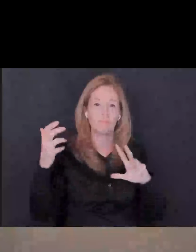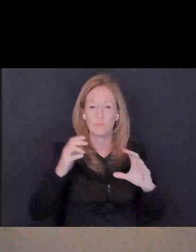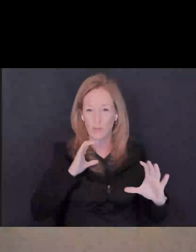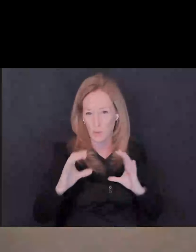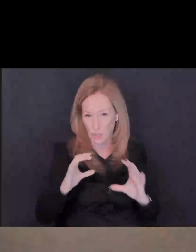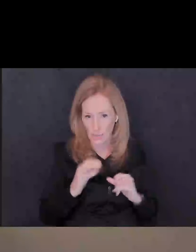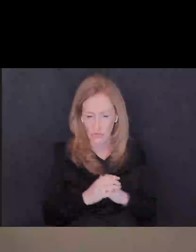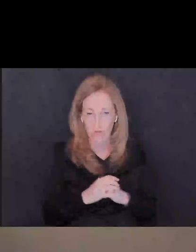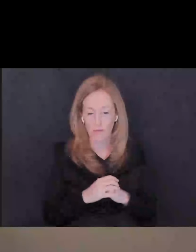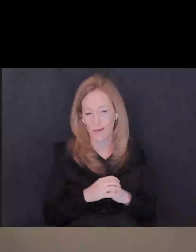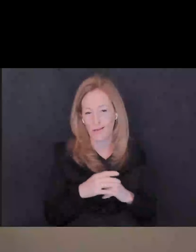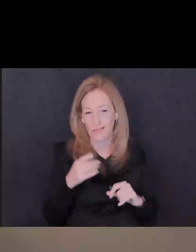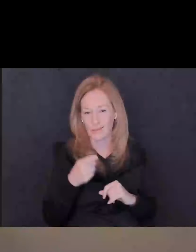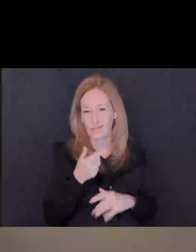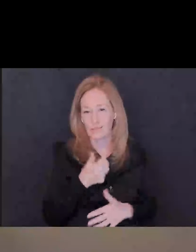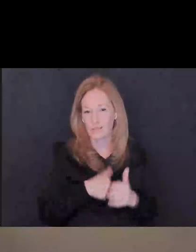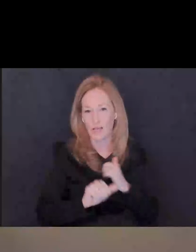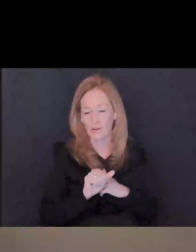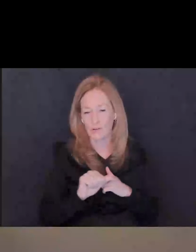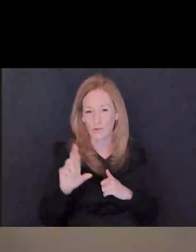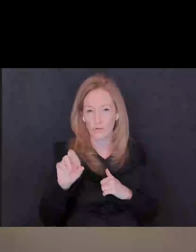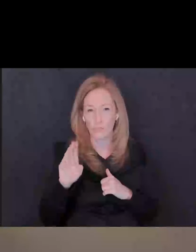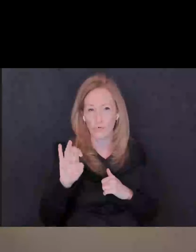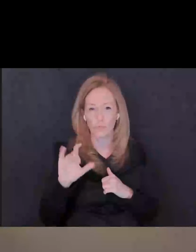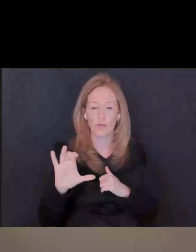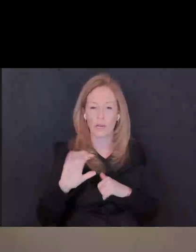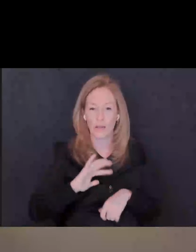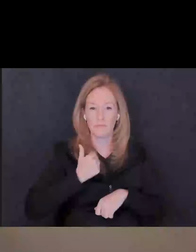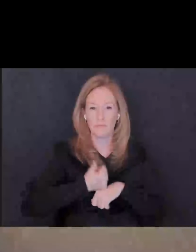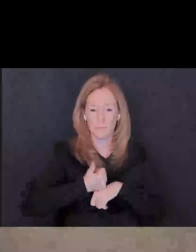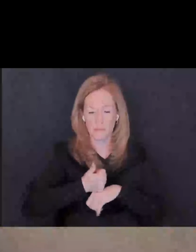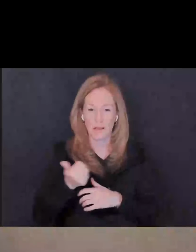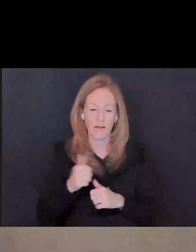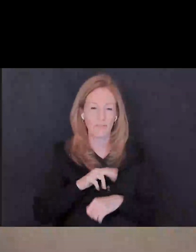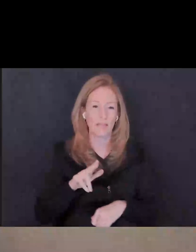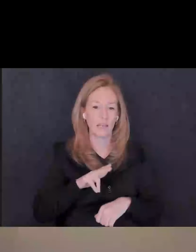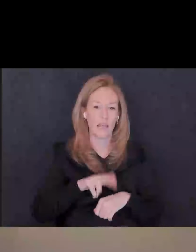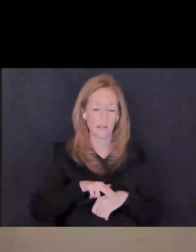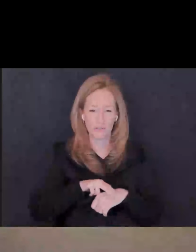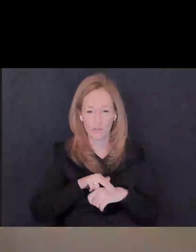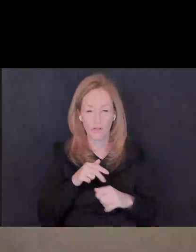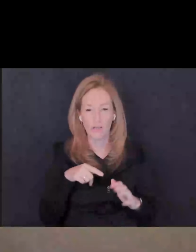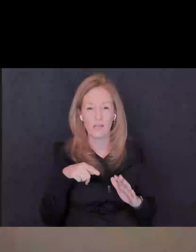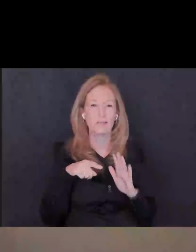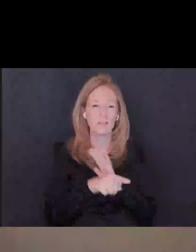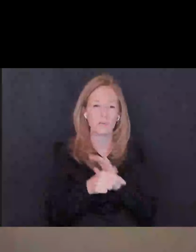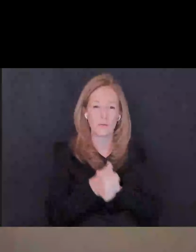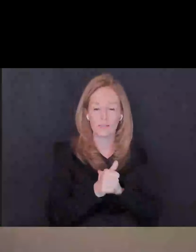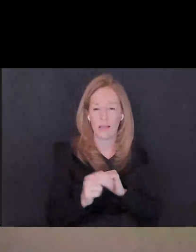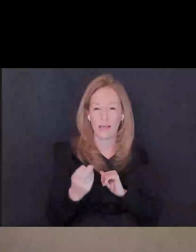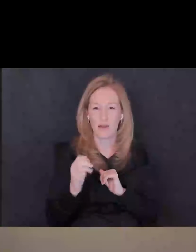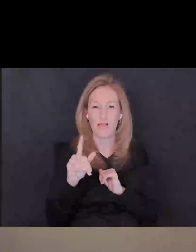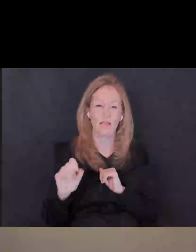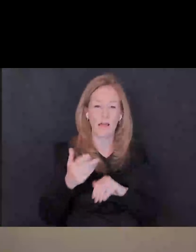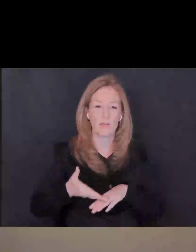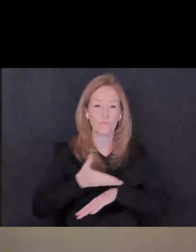obviously this is under the rubric of implementation of the National Suicide Hotline Improvement Act. So some of